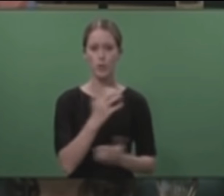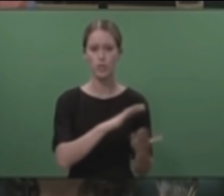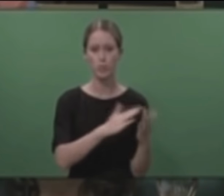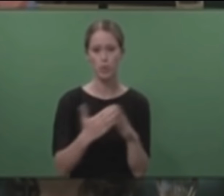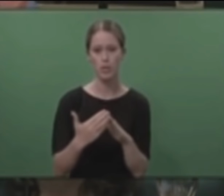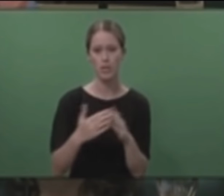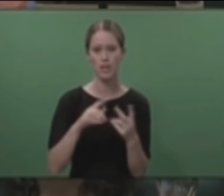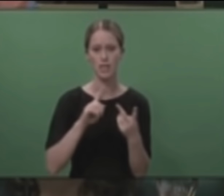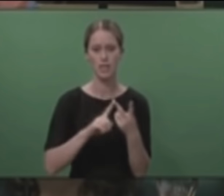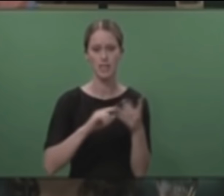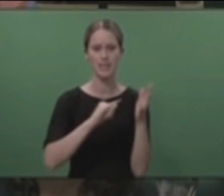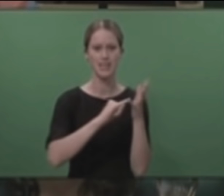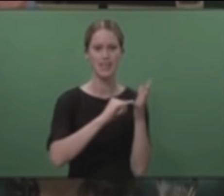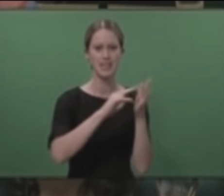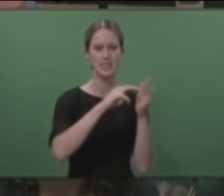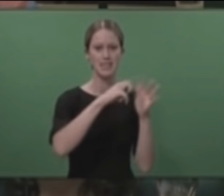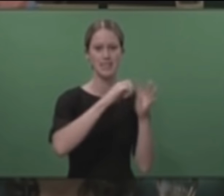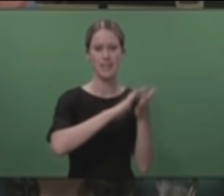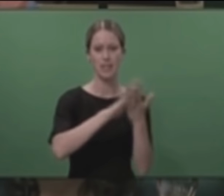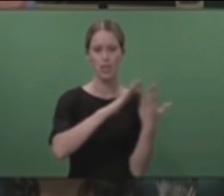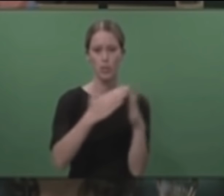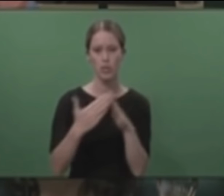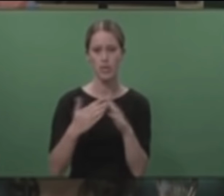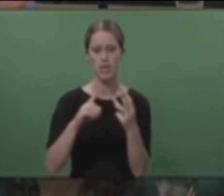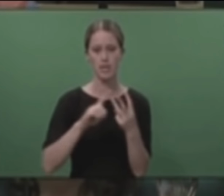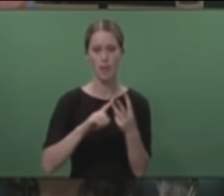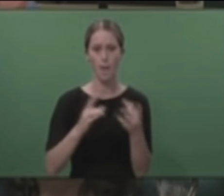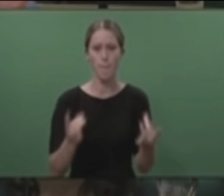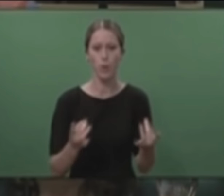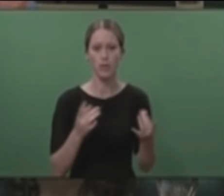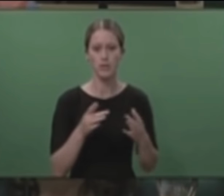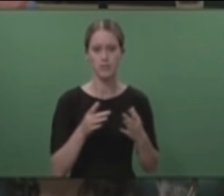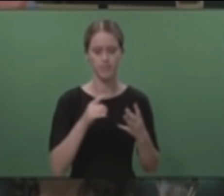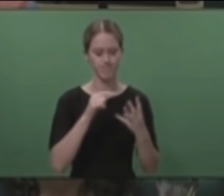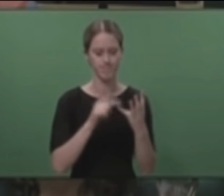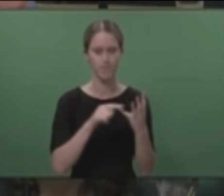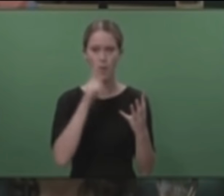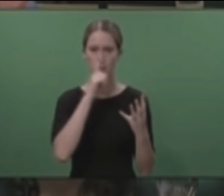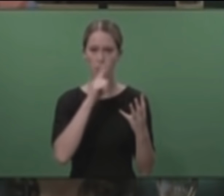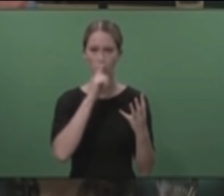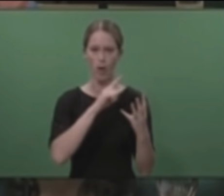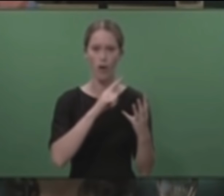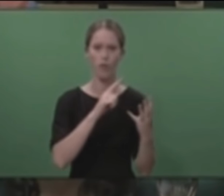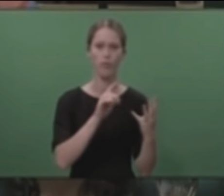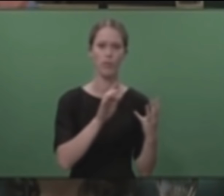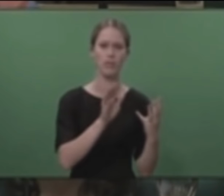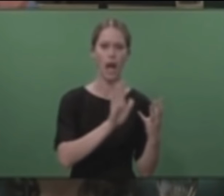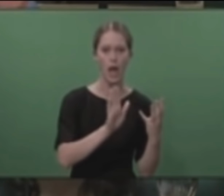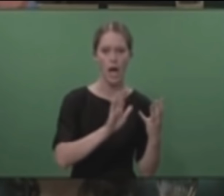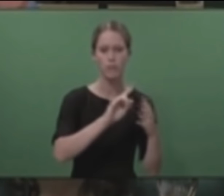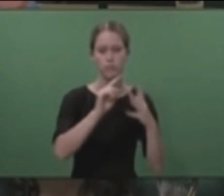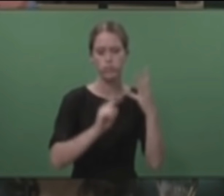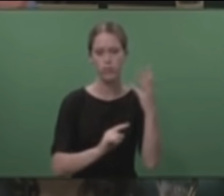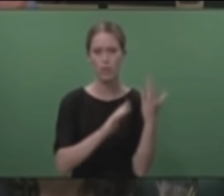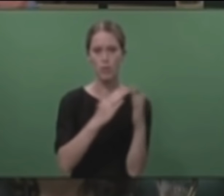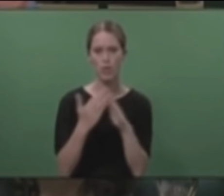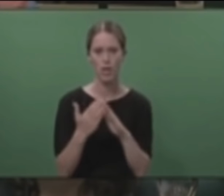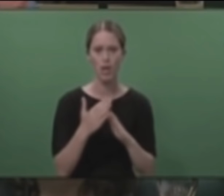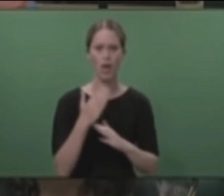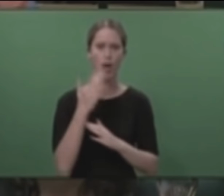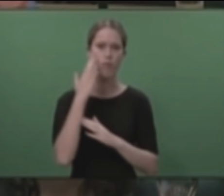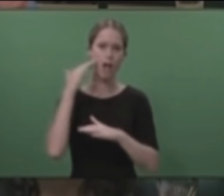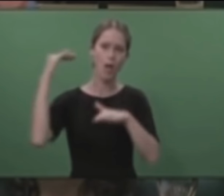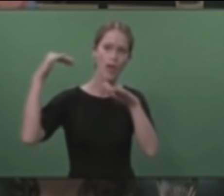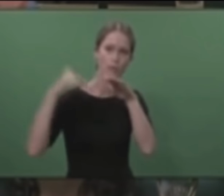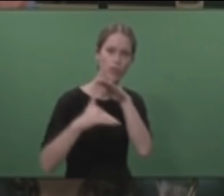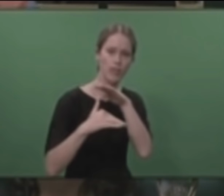communities, Sikh communities, Buddhist followers, people of colour communities, brown